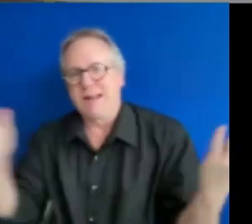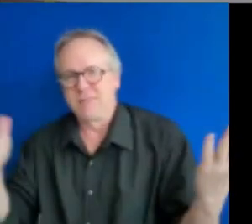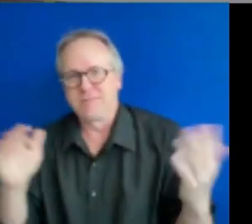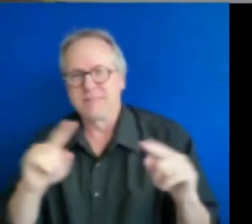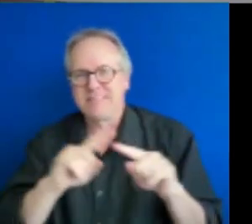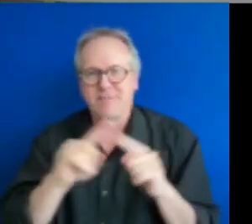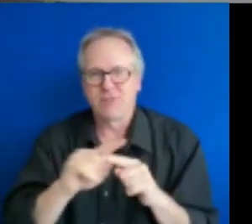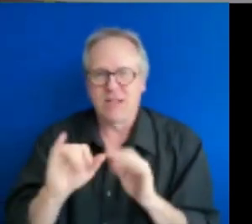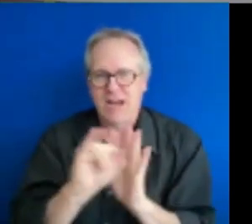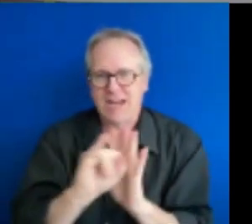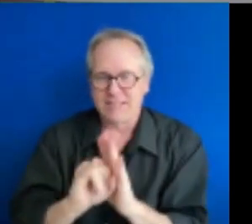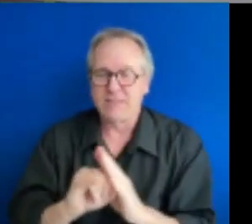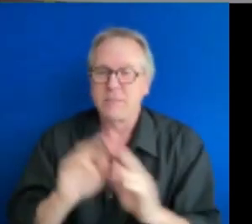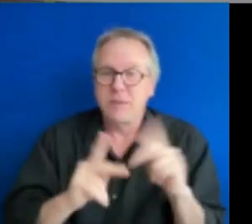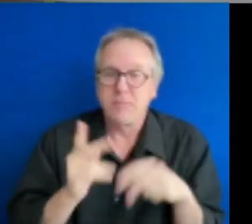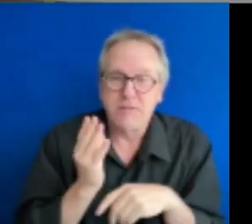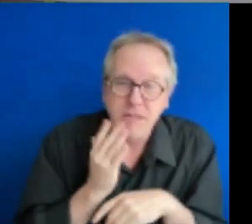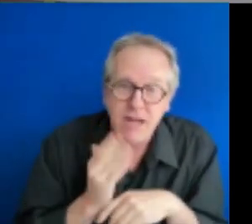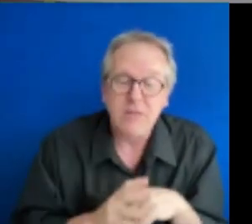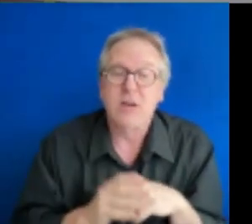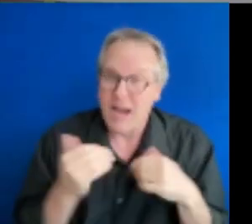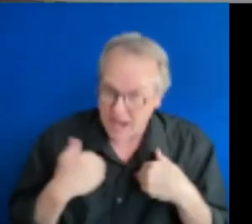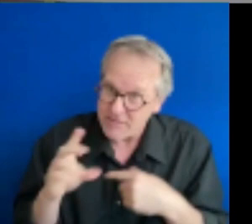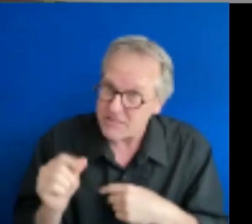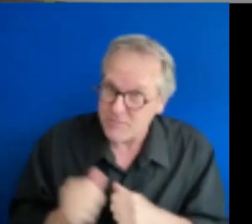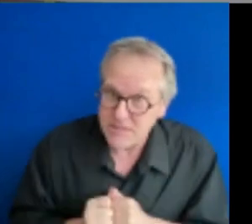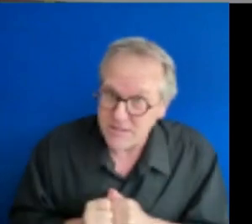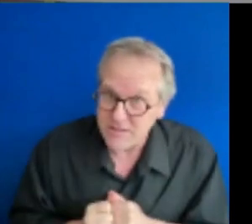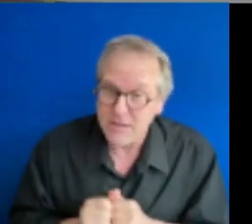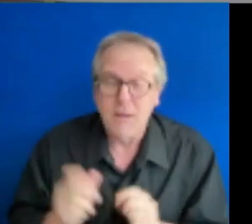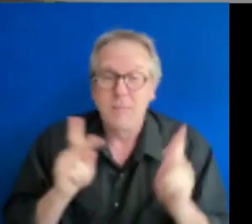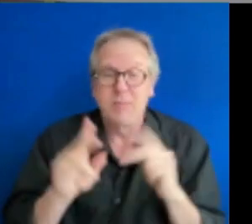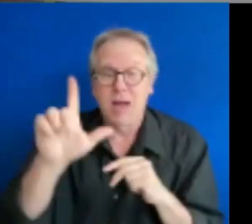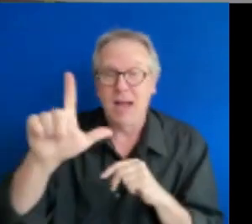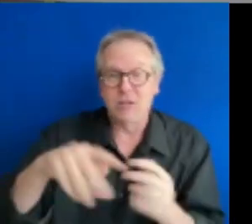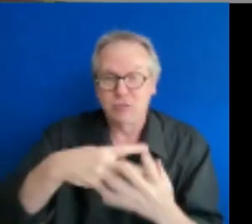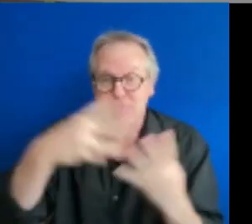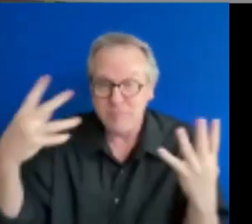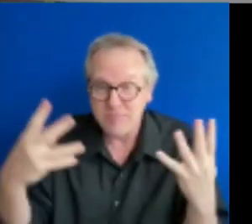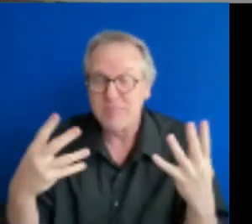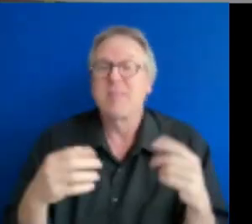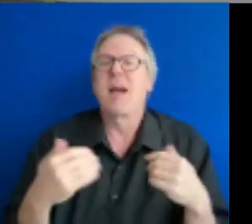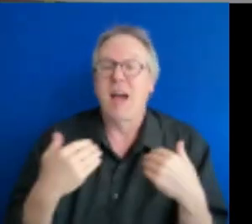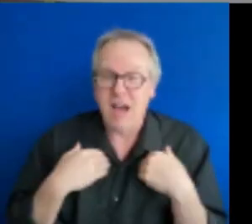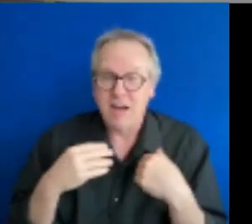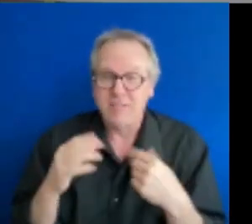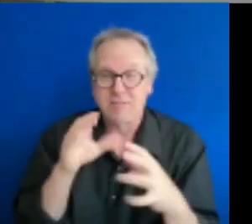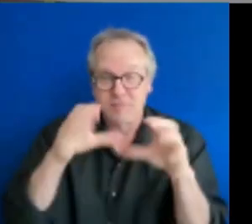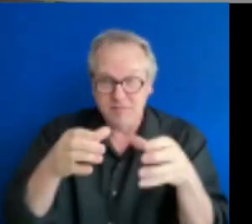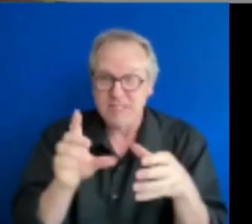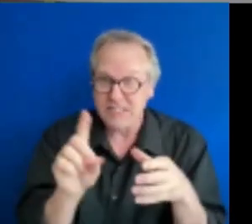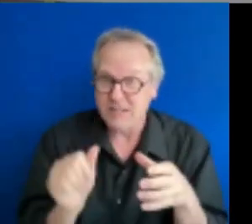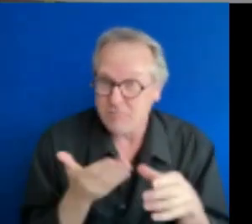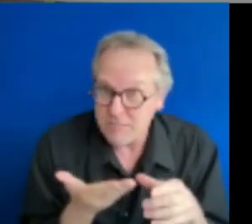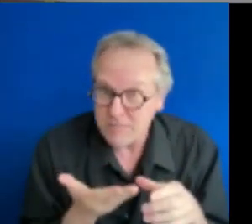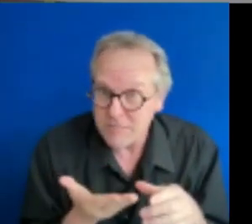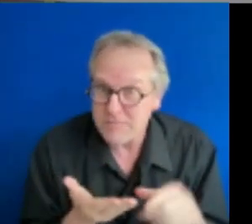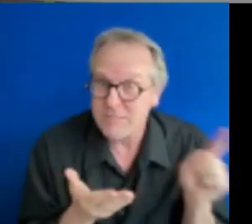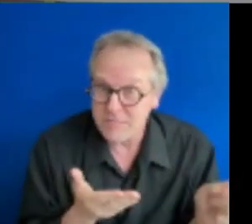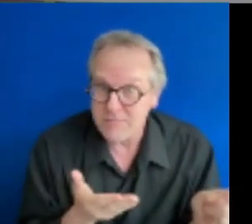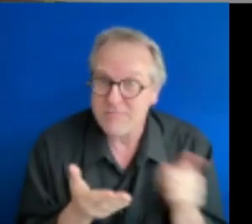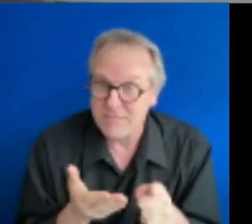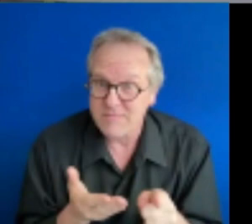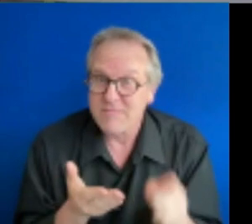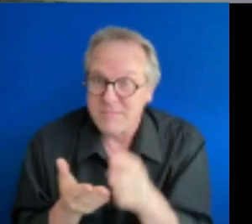of color are disabled. People who identify as LGBTQIA+ are disabled. And so